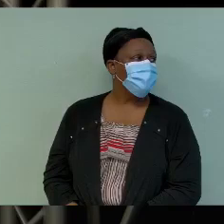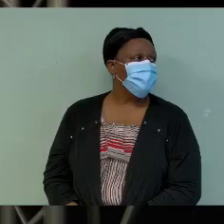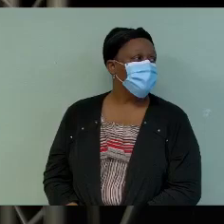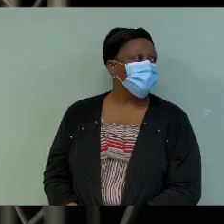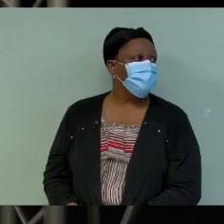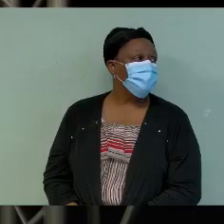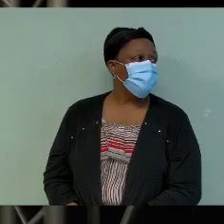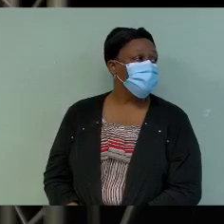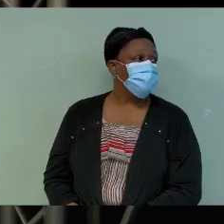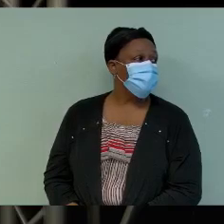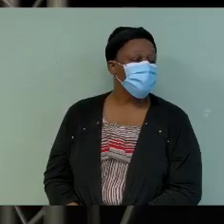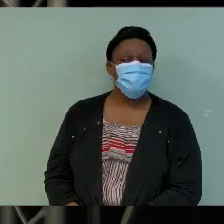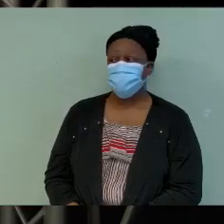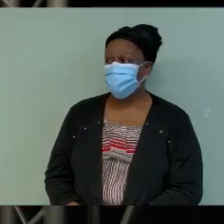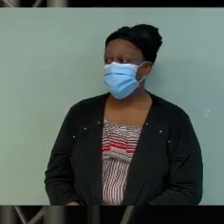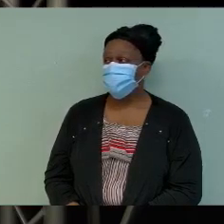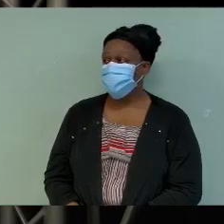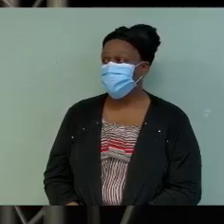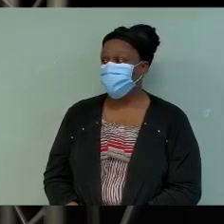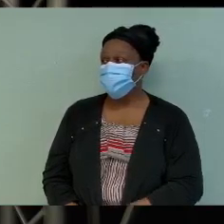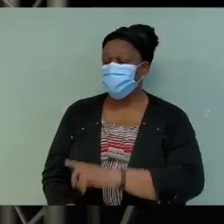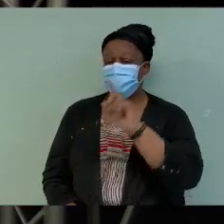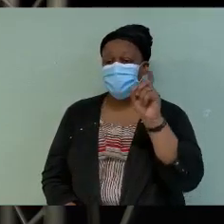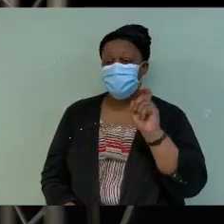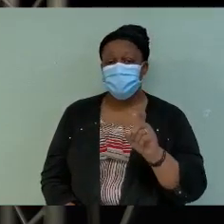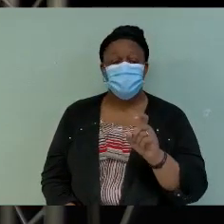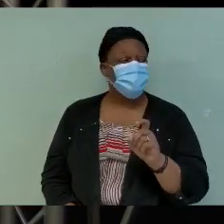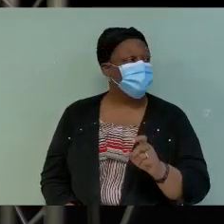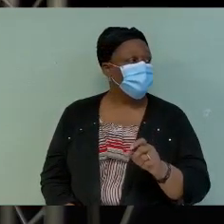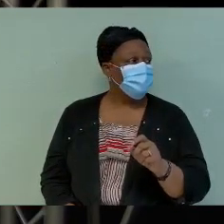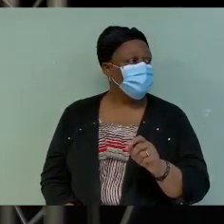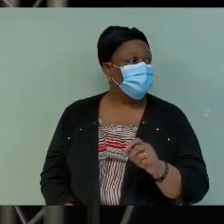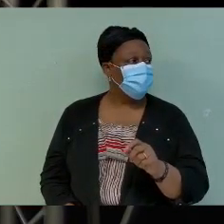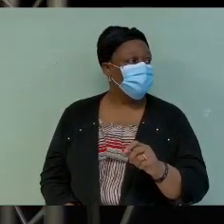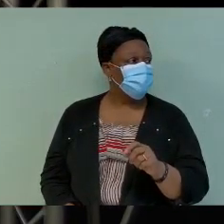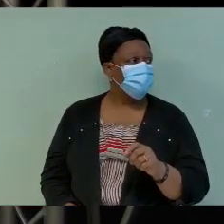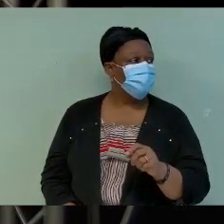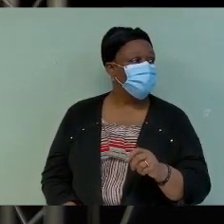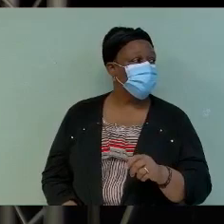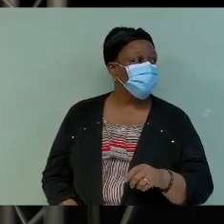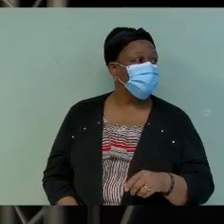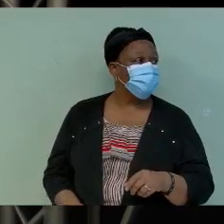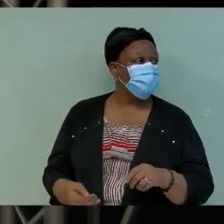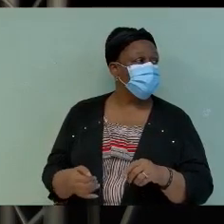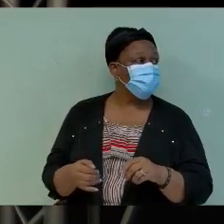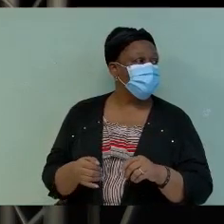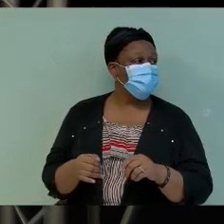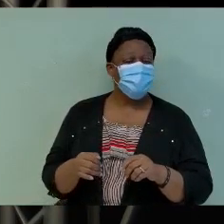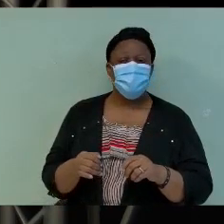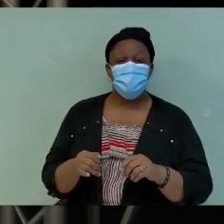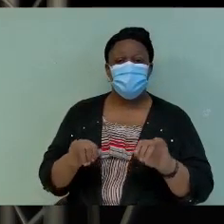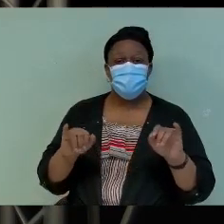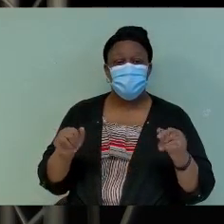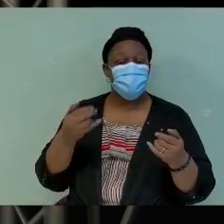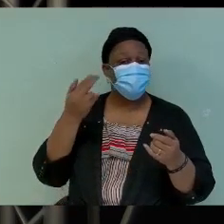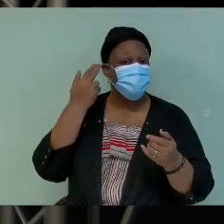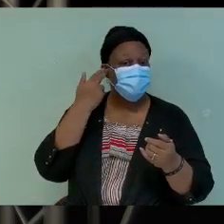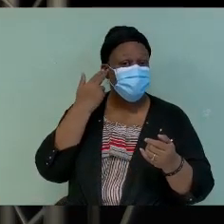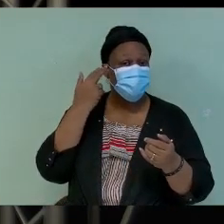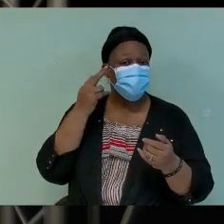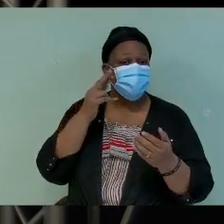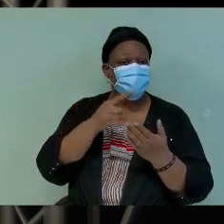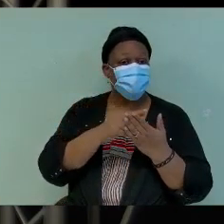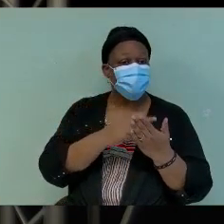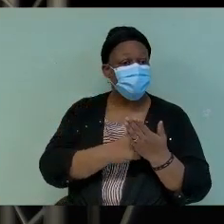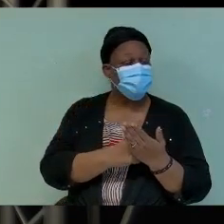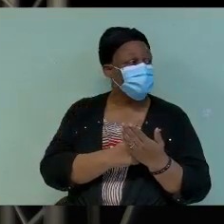This question is for Dr. Wilkinson. I just heard the situation report for the Federation. Are you